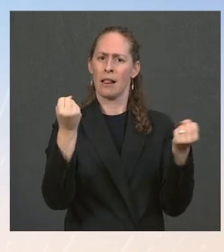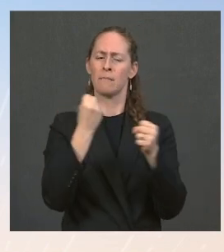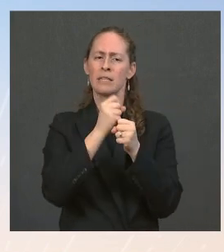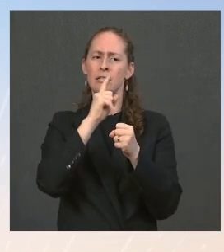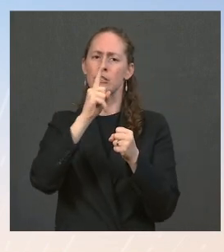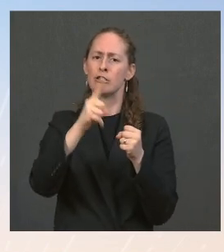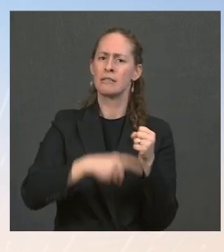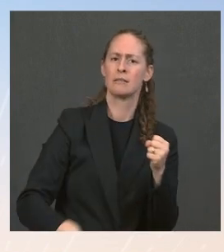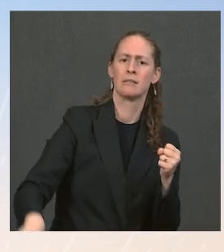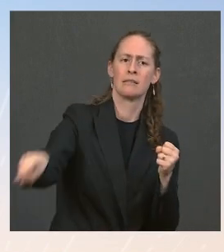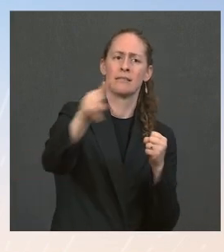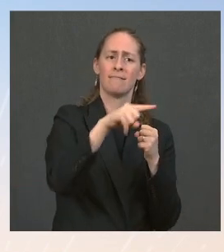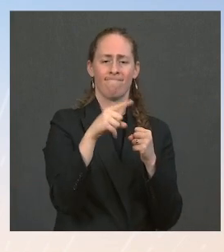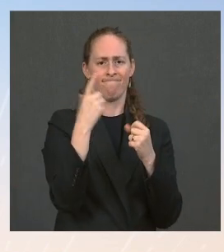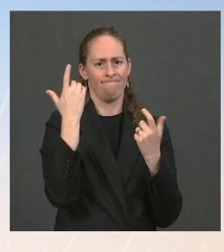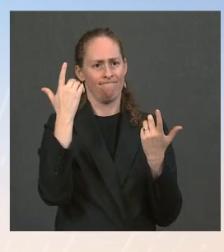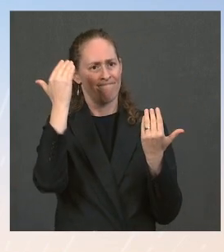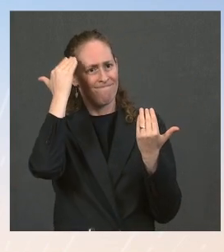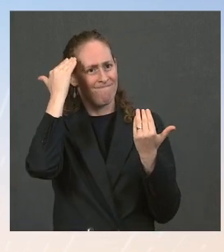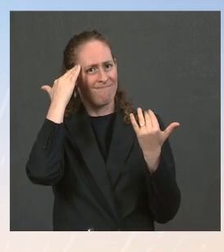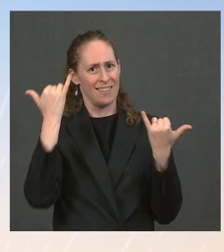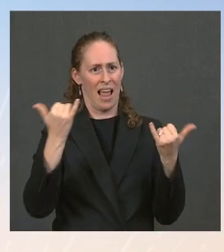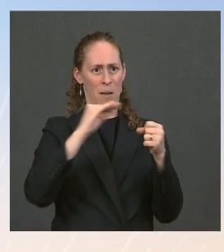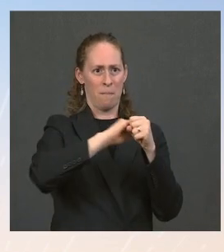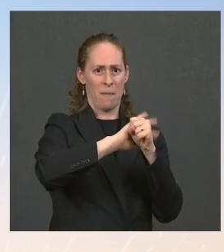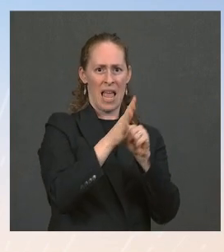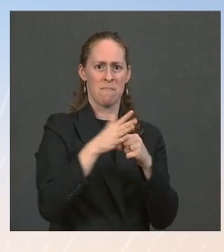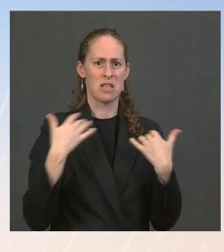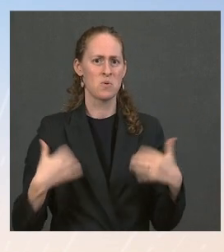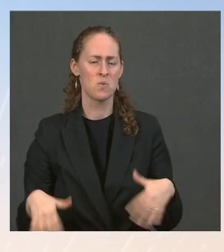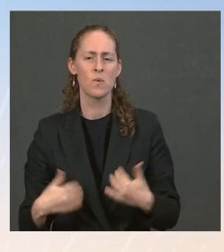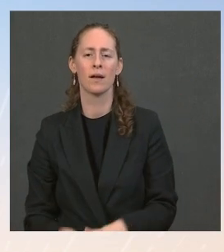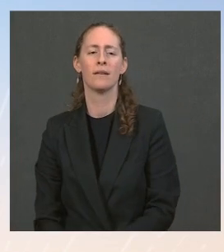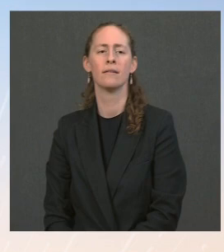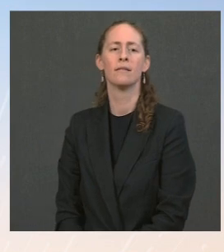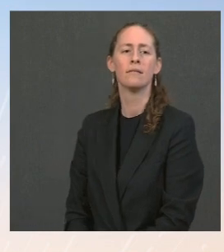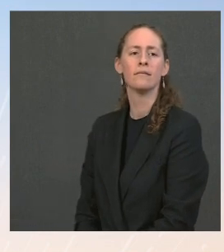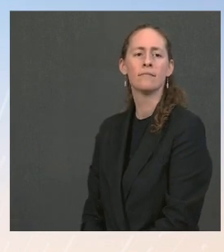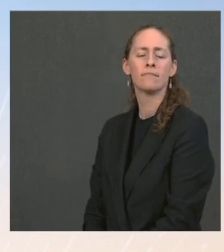global pandemic. And just quickly on the schedule today, with all the Democrats that are here, would you